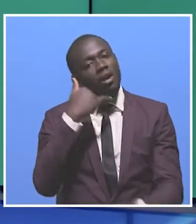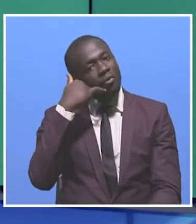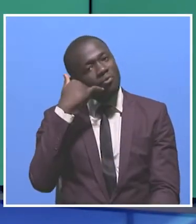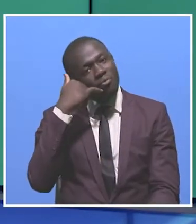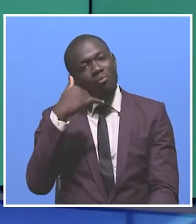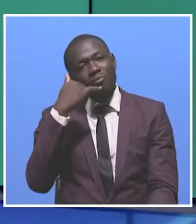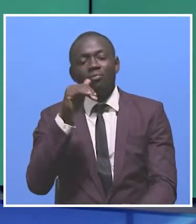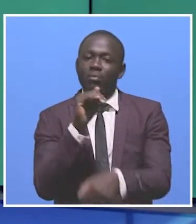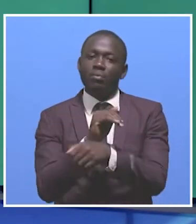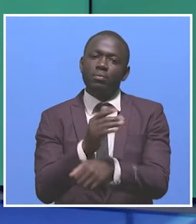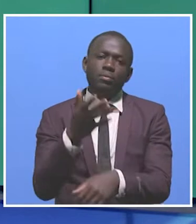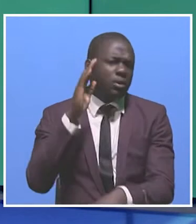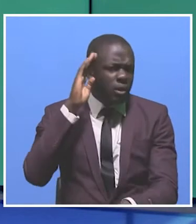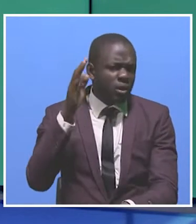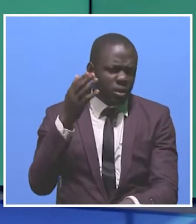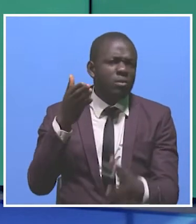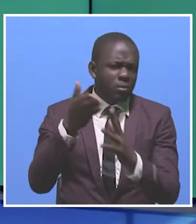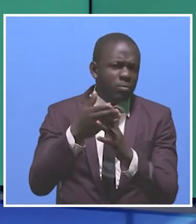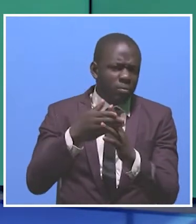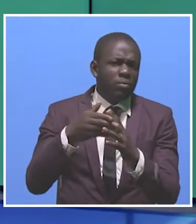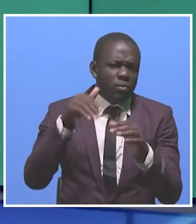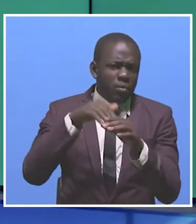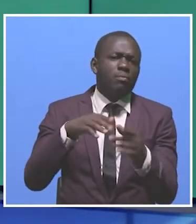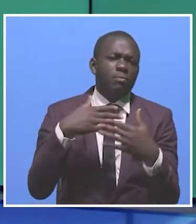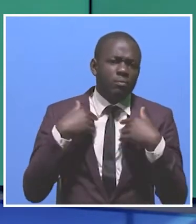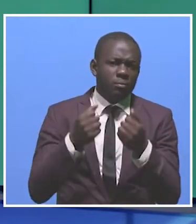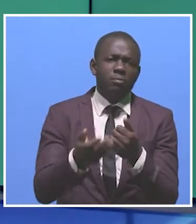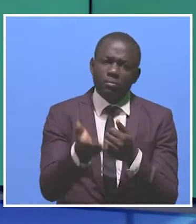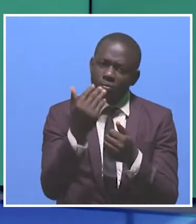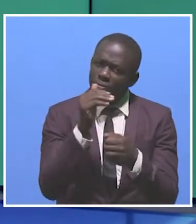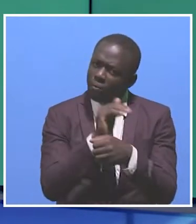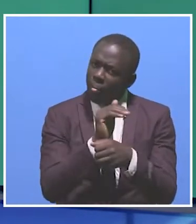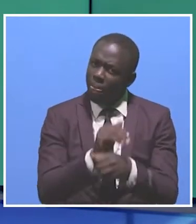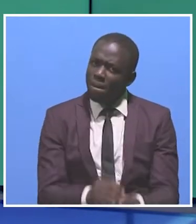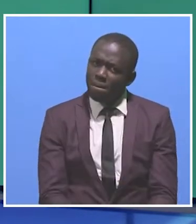caller. Hello? You're through to Inside Health.